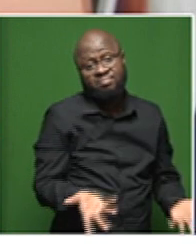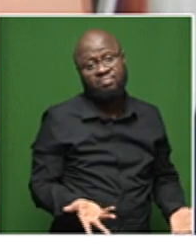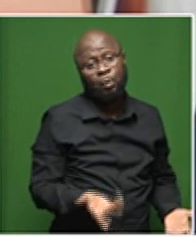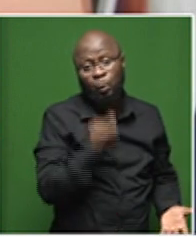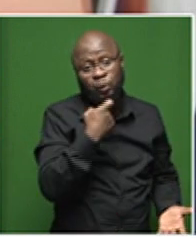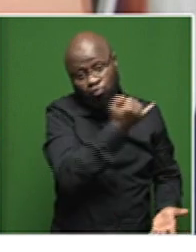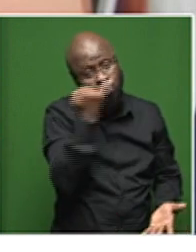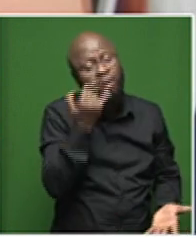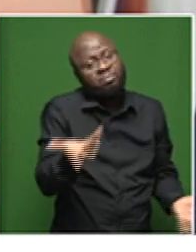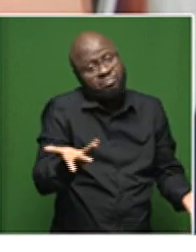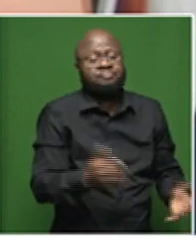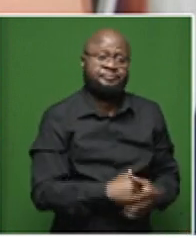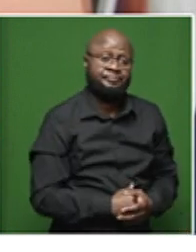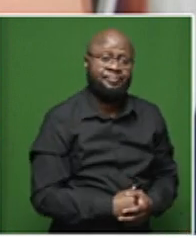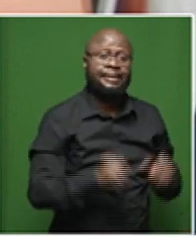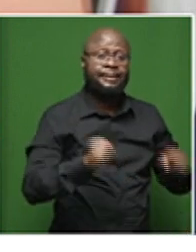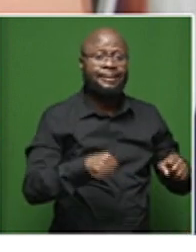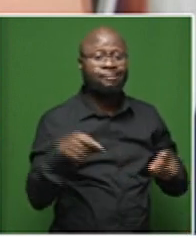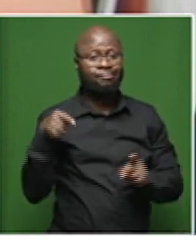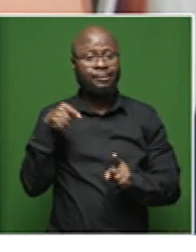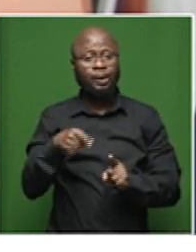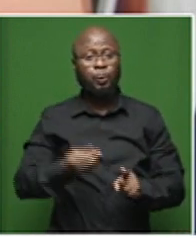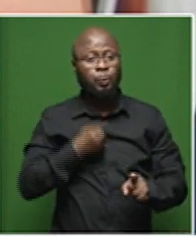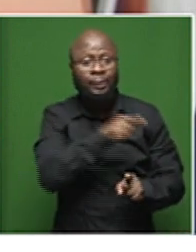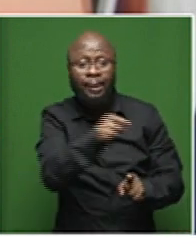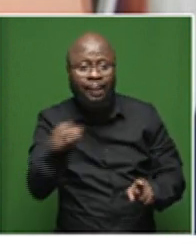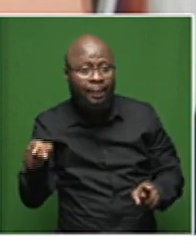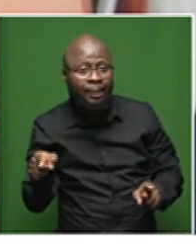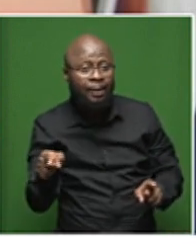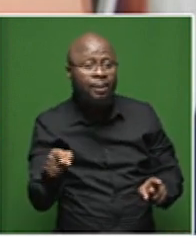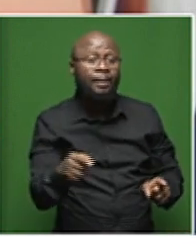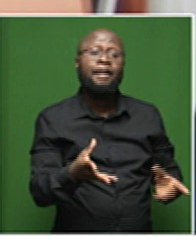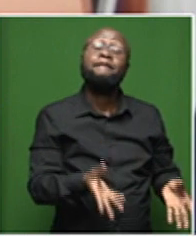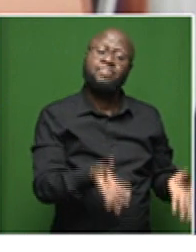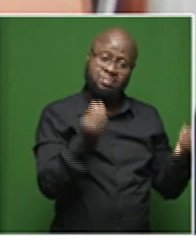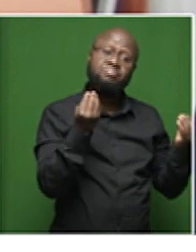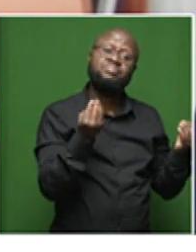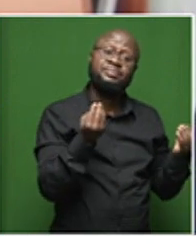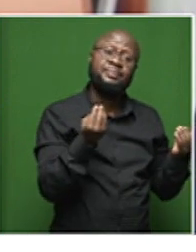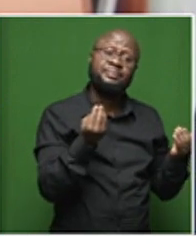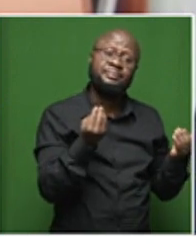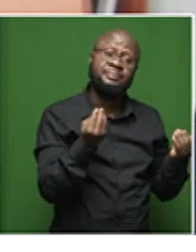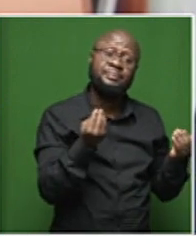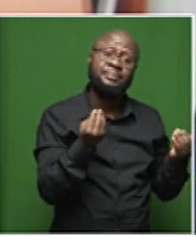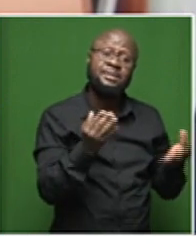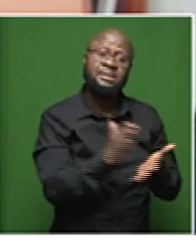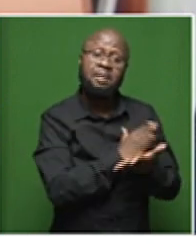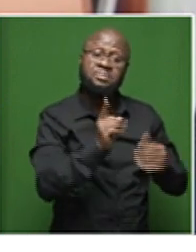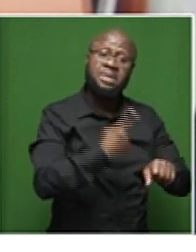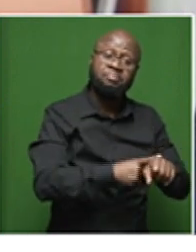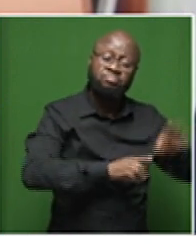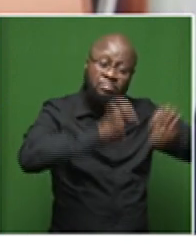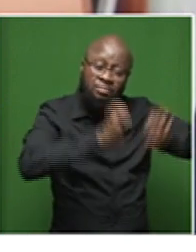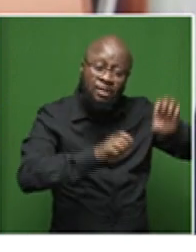showed young people who come with hypertension. Some mm-hmm. of them, they do have no cause when we check. And then it's normally